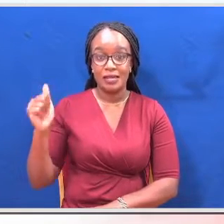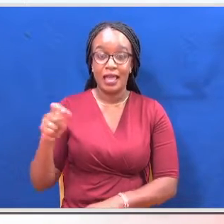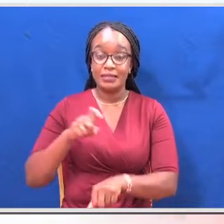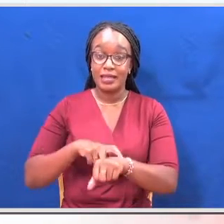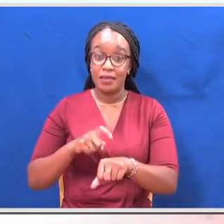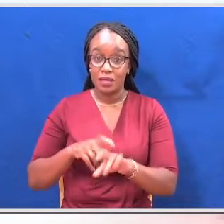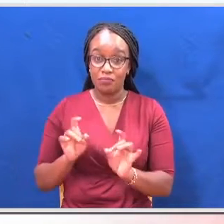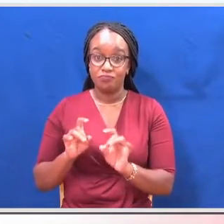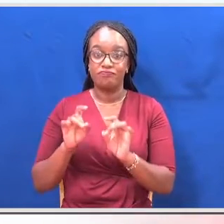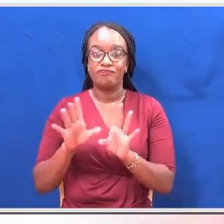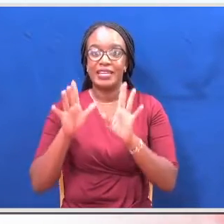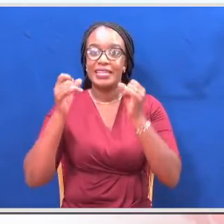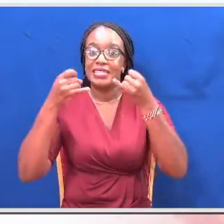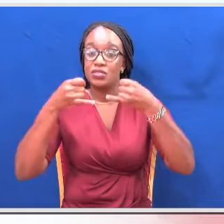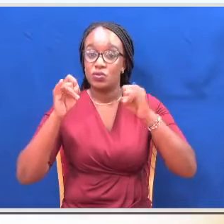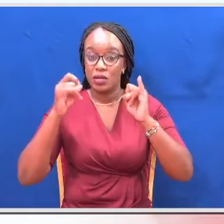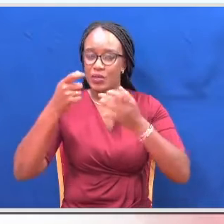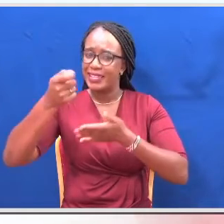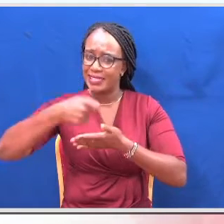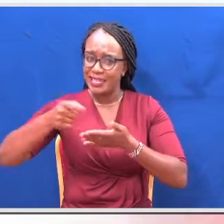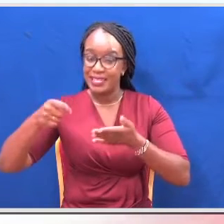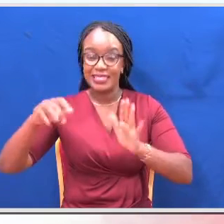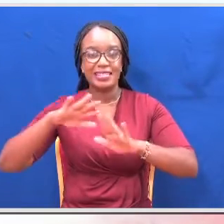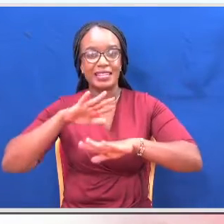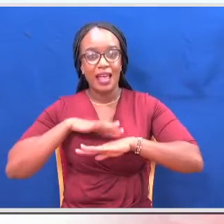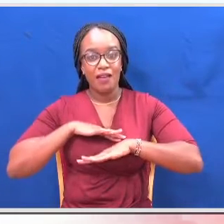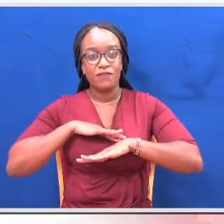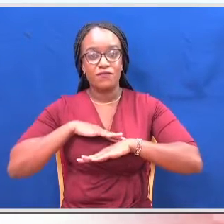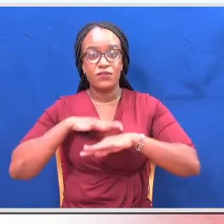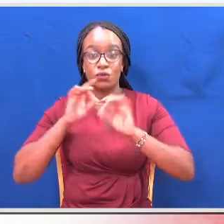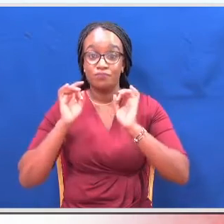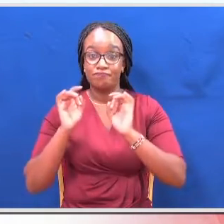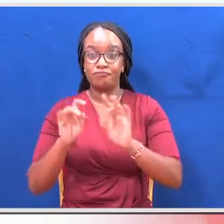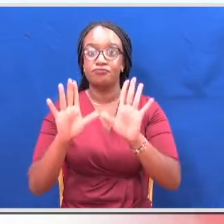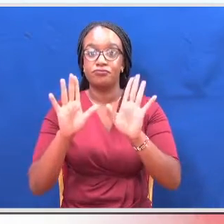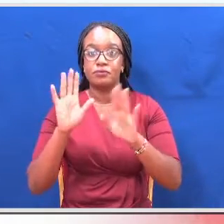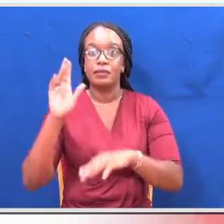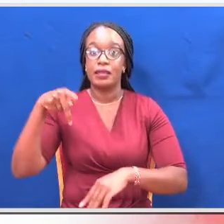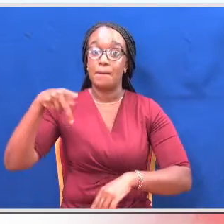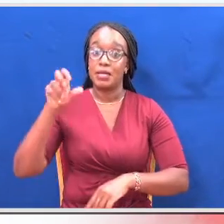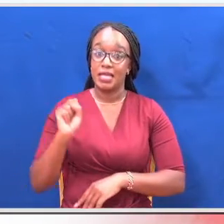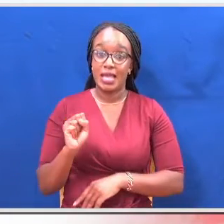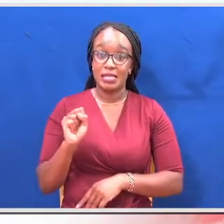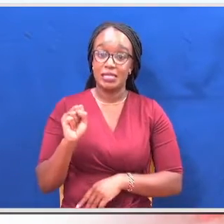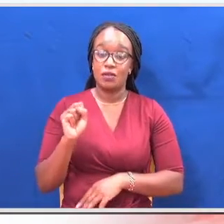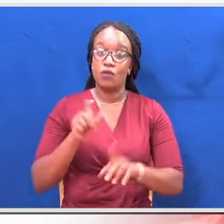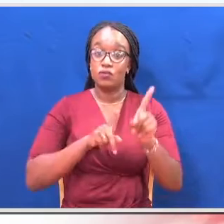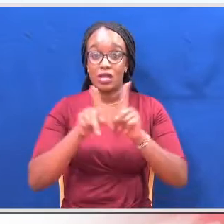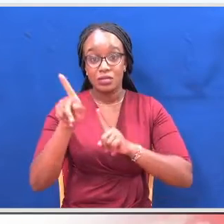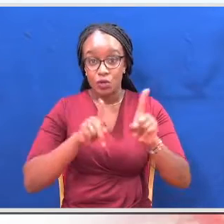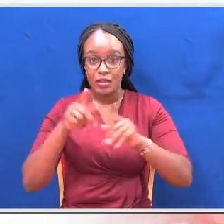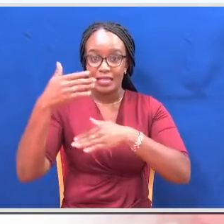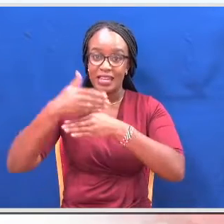the requisite signatures to impeach the CS transport